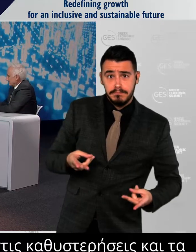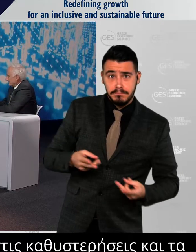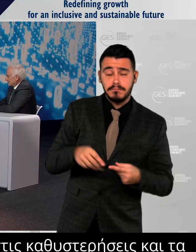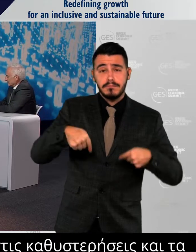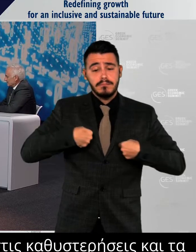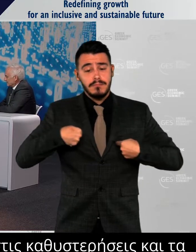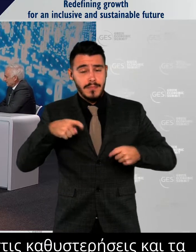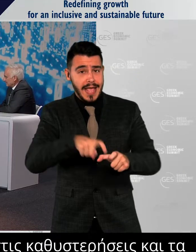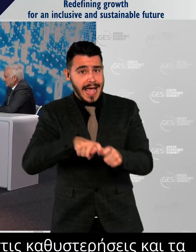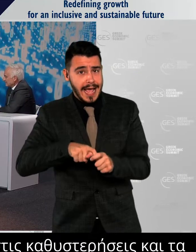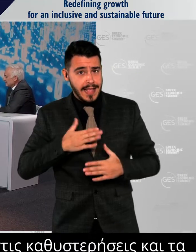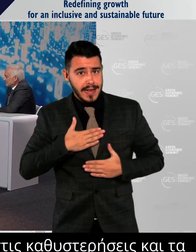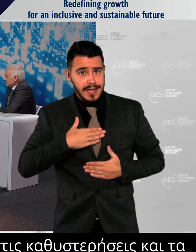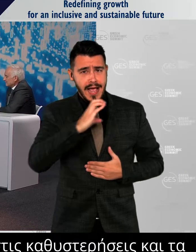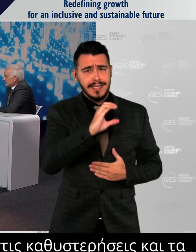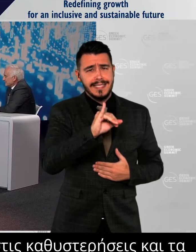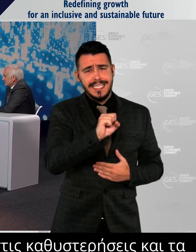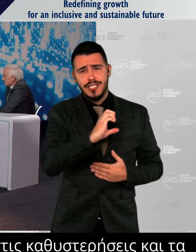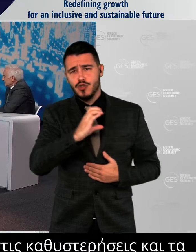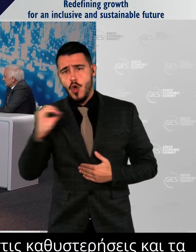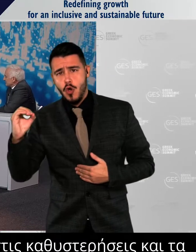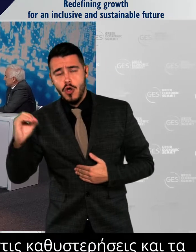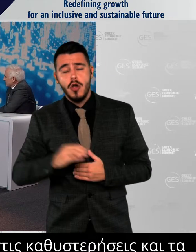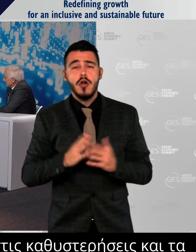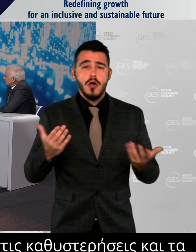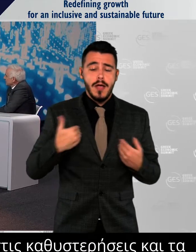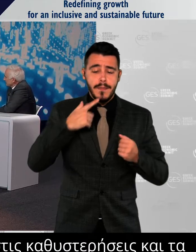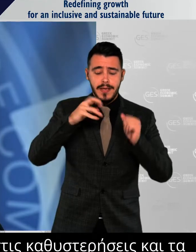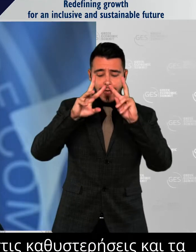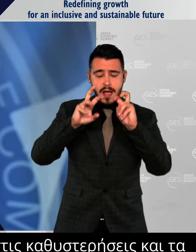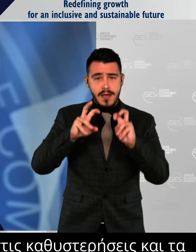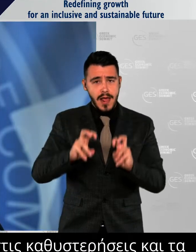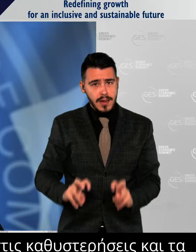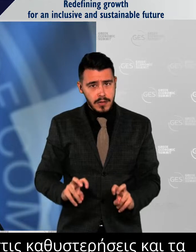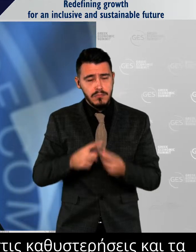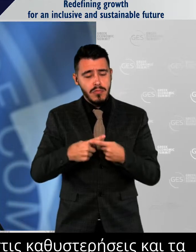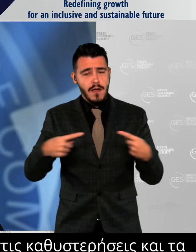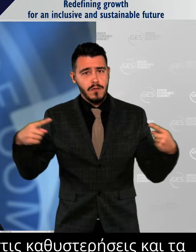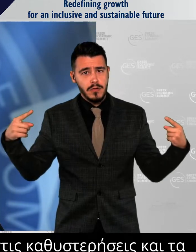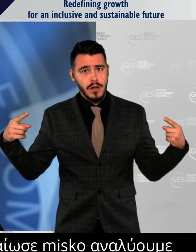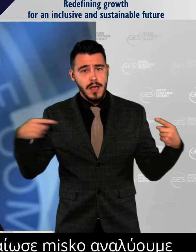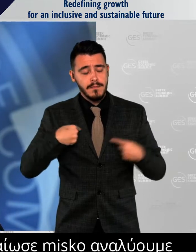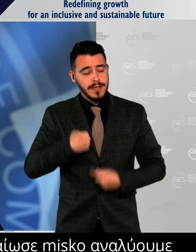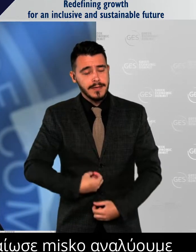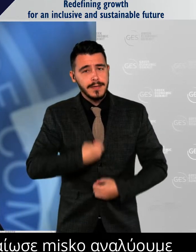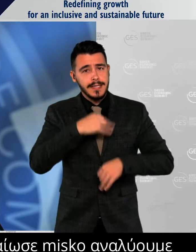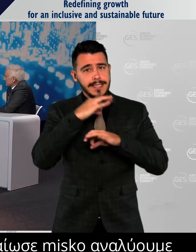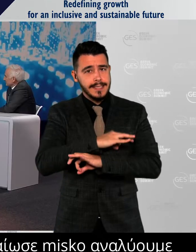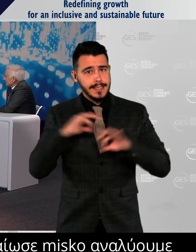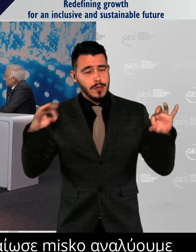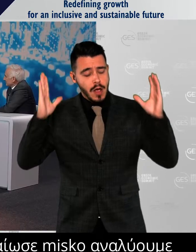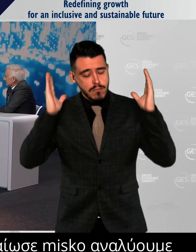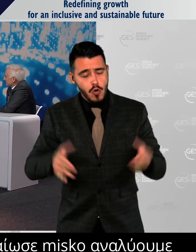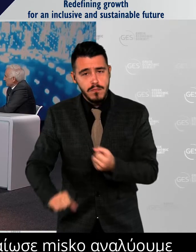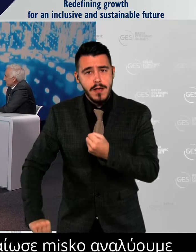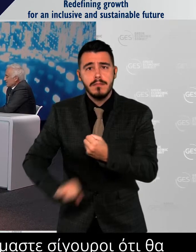of issues, but I'm very confident on our capability to support our partner and clients also in this tough period.